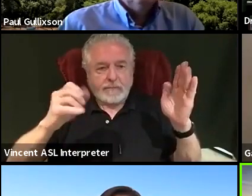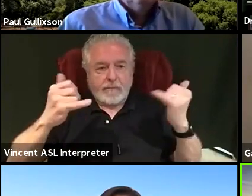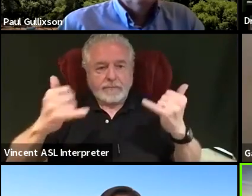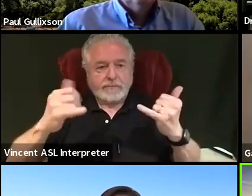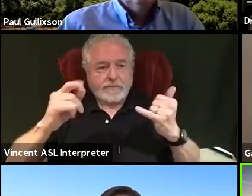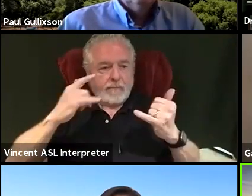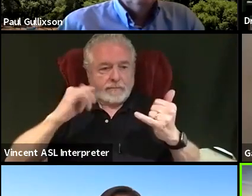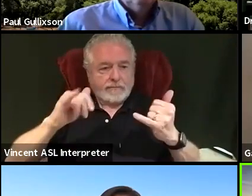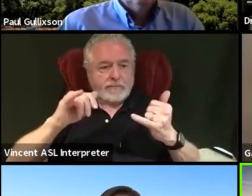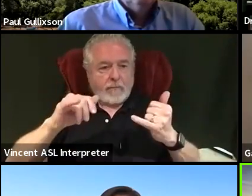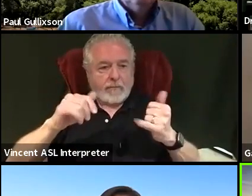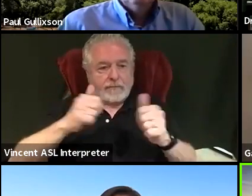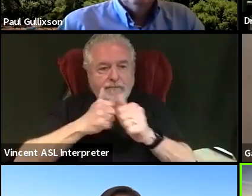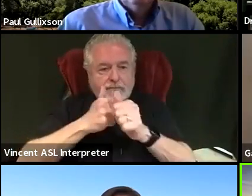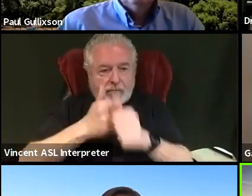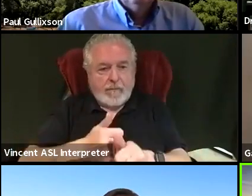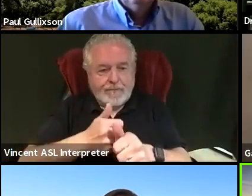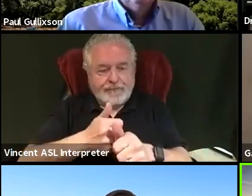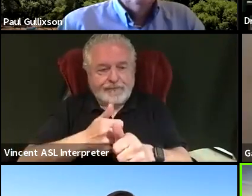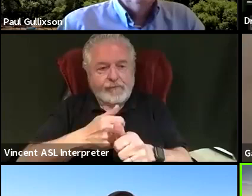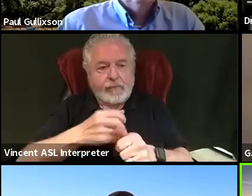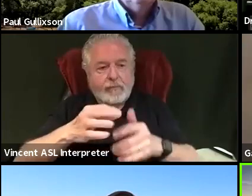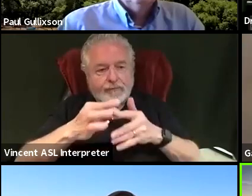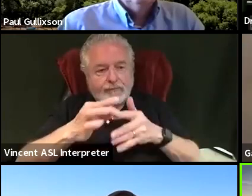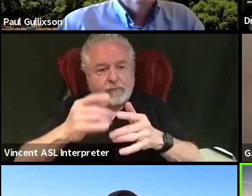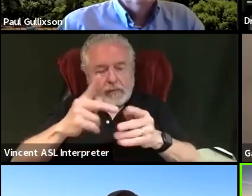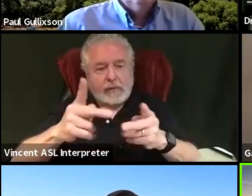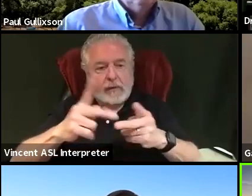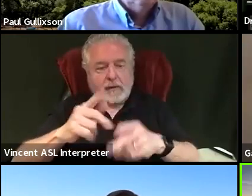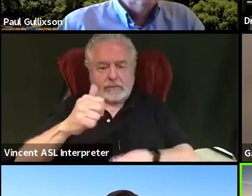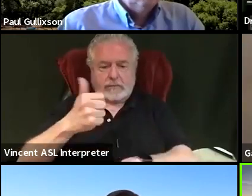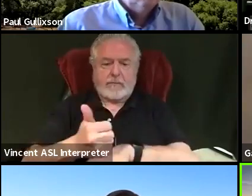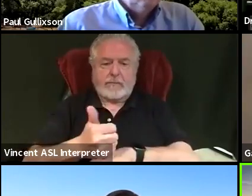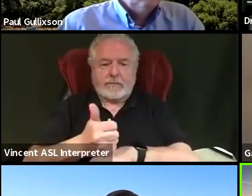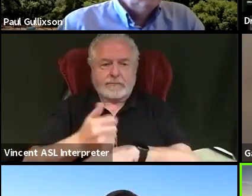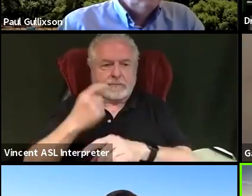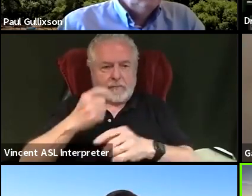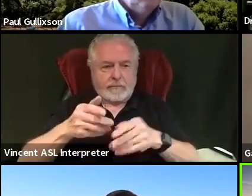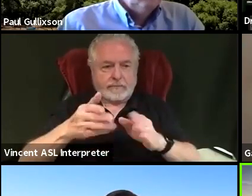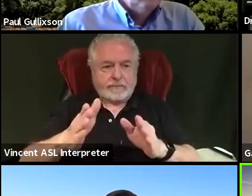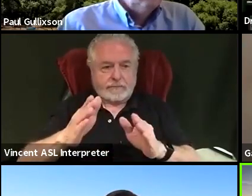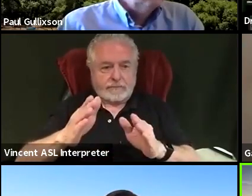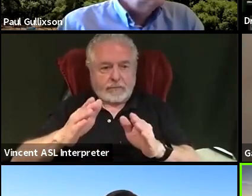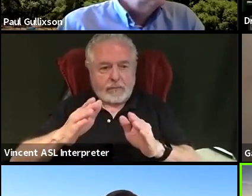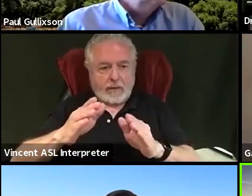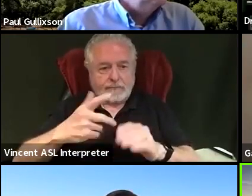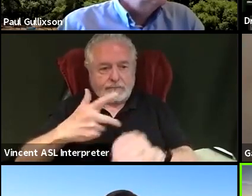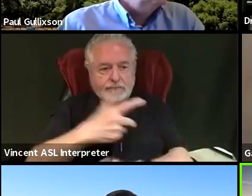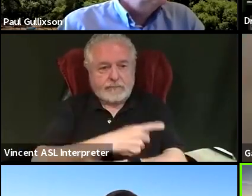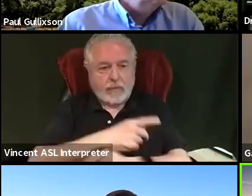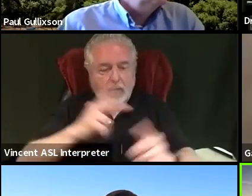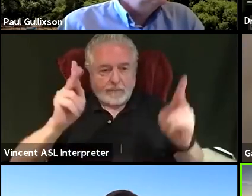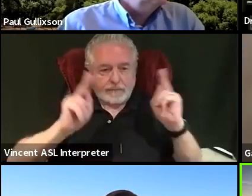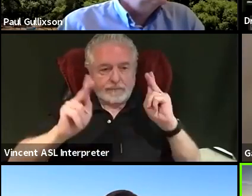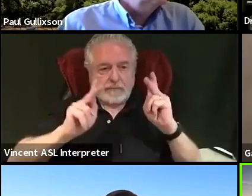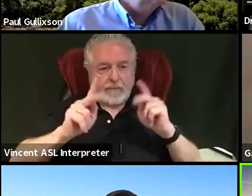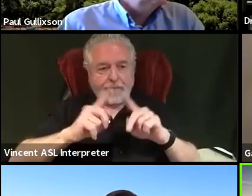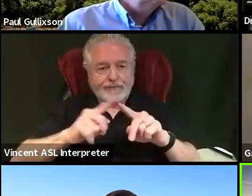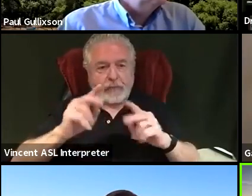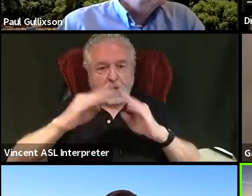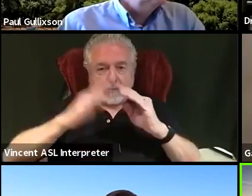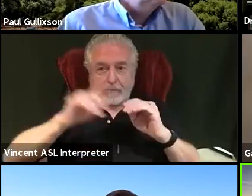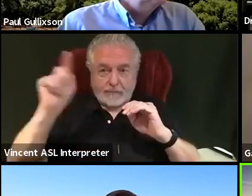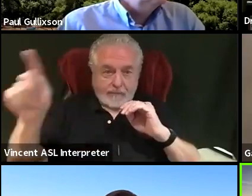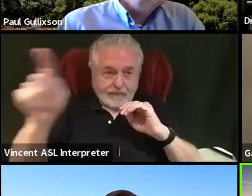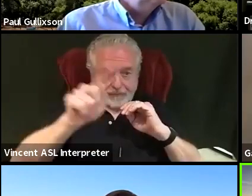now, California is following the guidelines they've put forth recently, allowing vaccinated persons from different